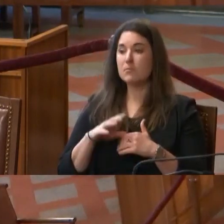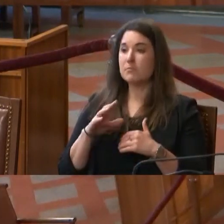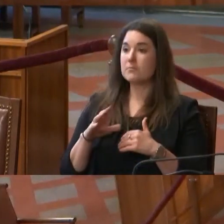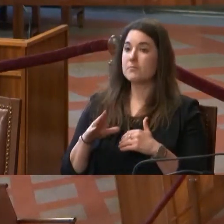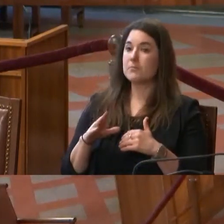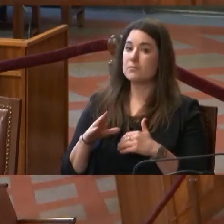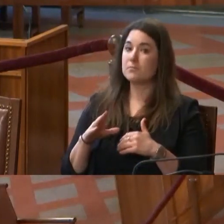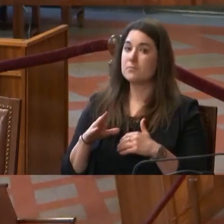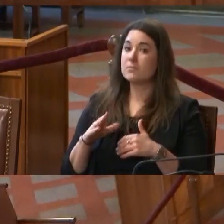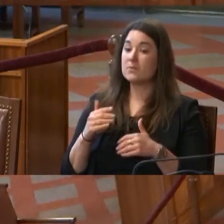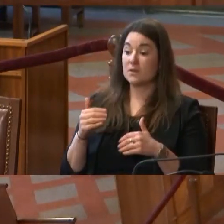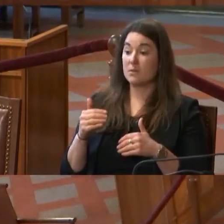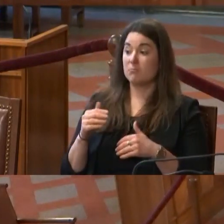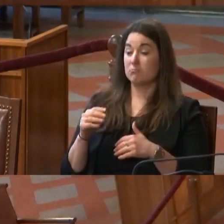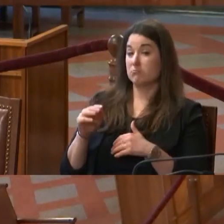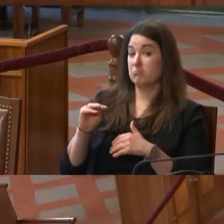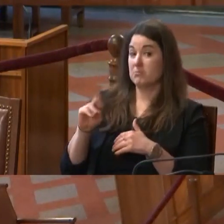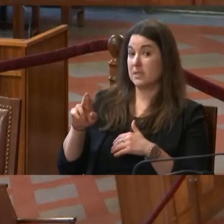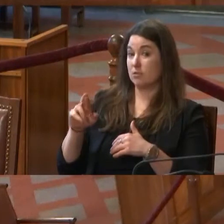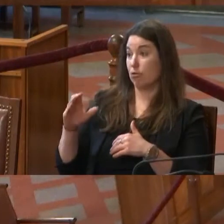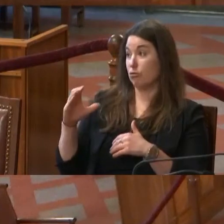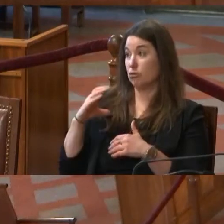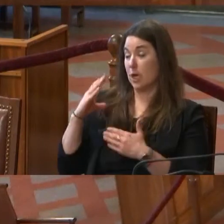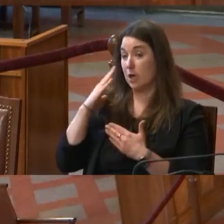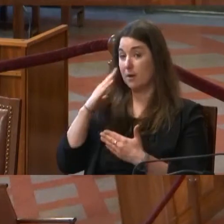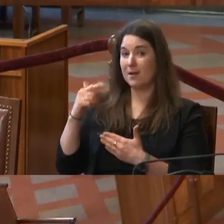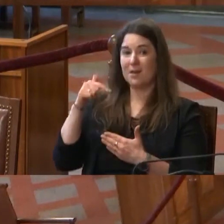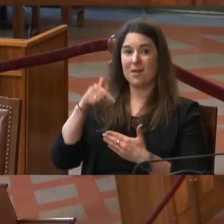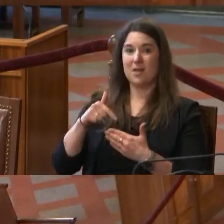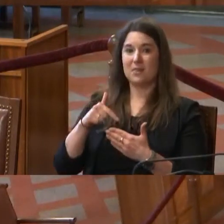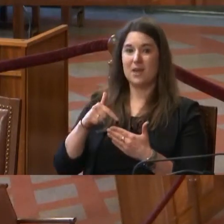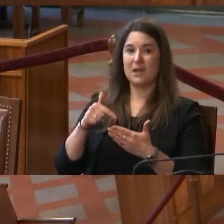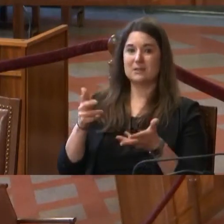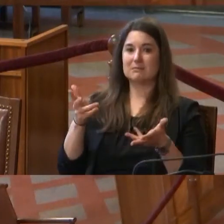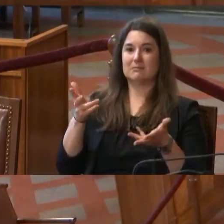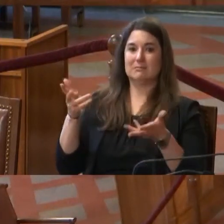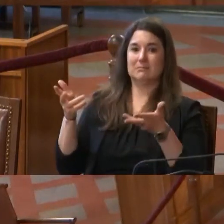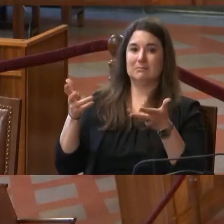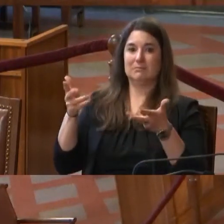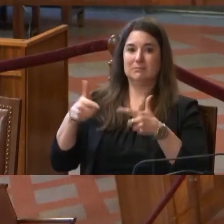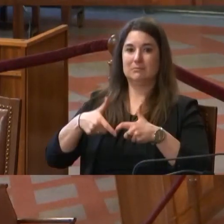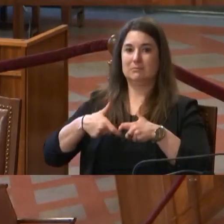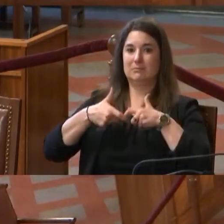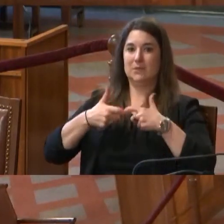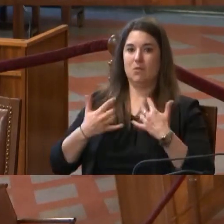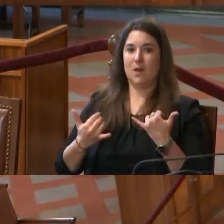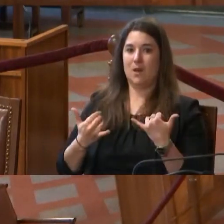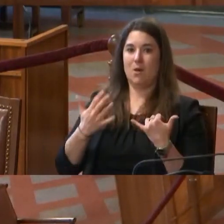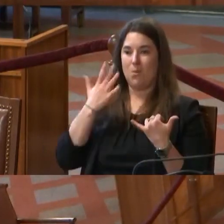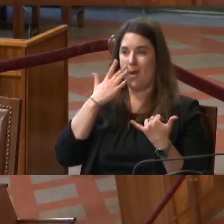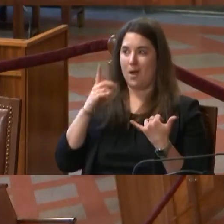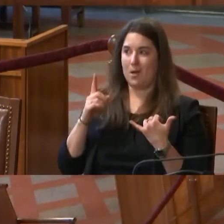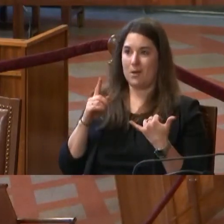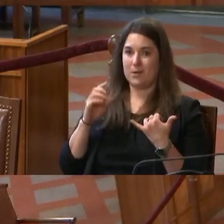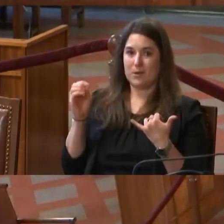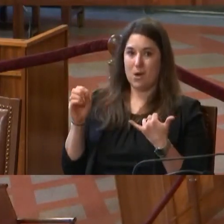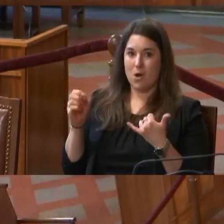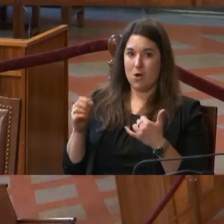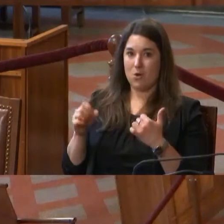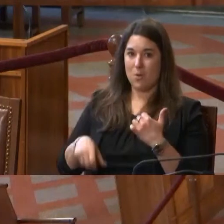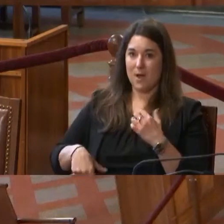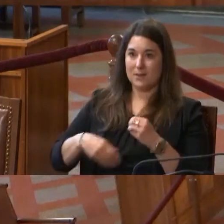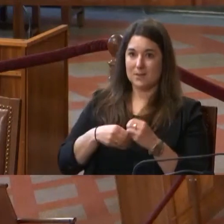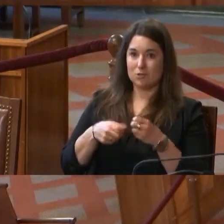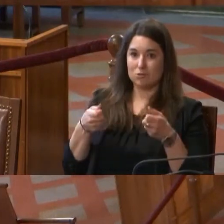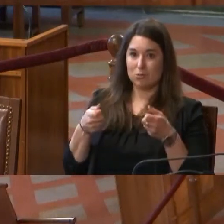Mr. Chair, this is one of these things that's kind of caught in limbo because since we're not issuing additional permits, I'm not sure when this one will